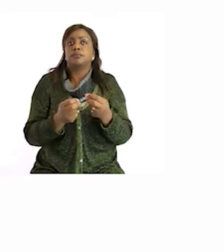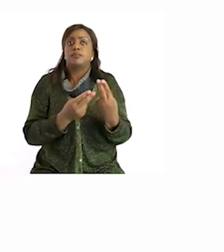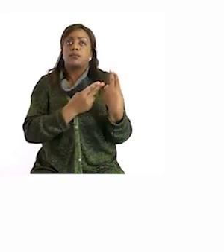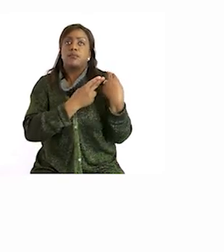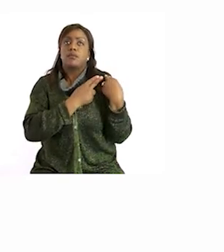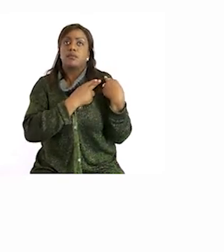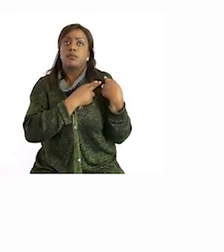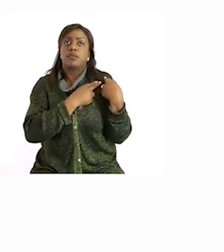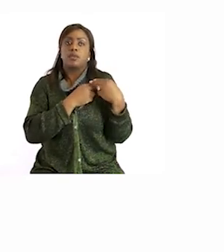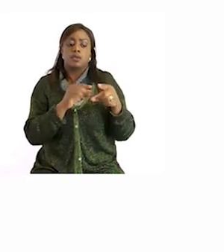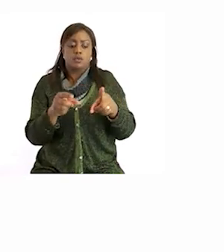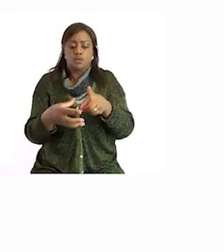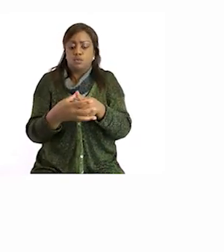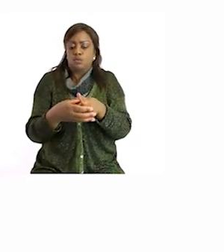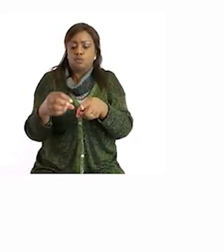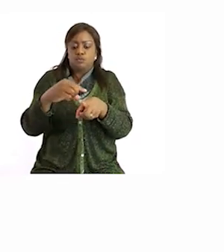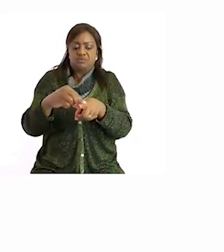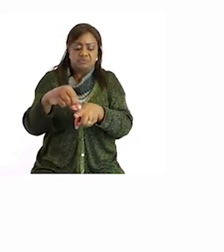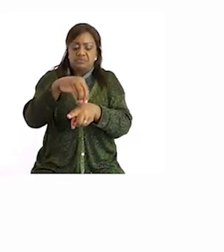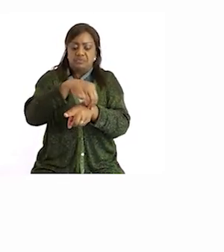male reproductive organs.